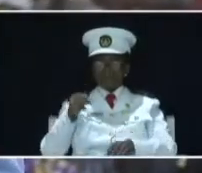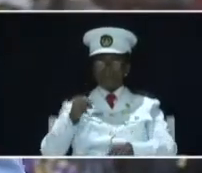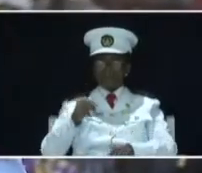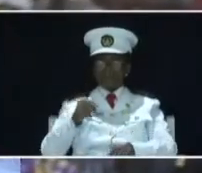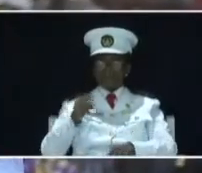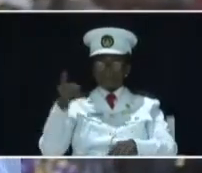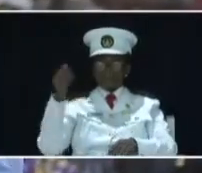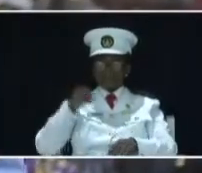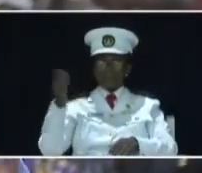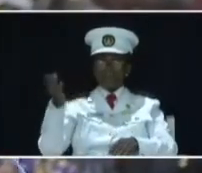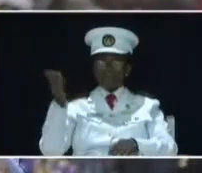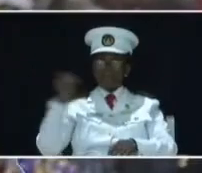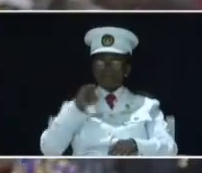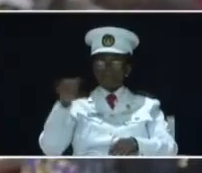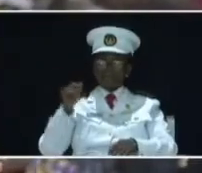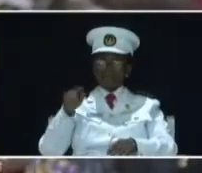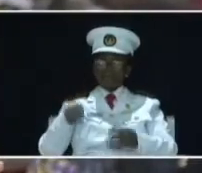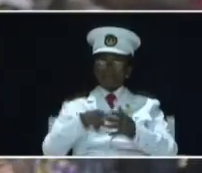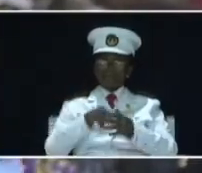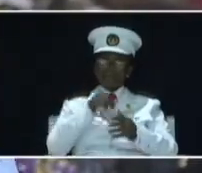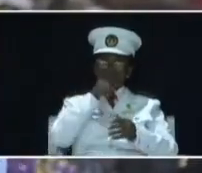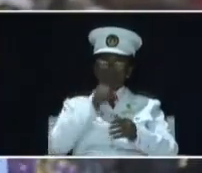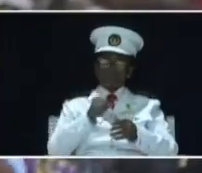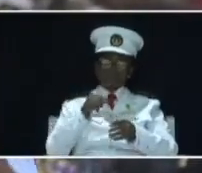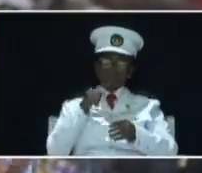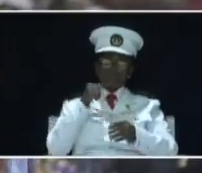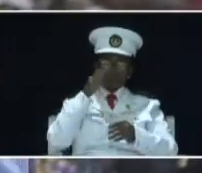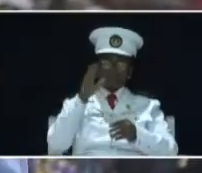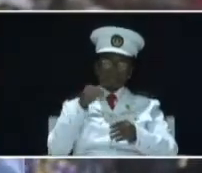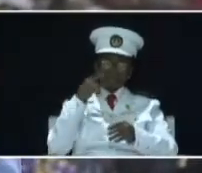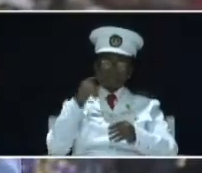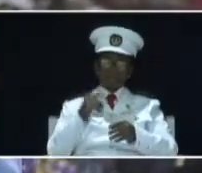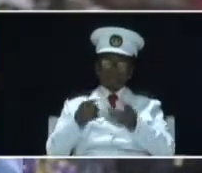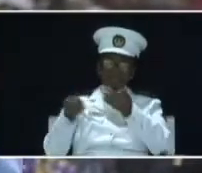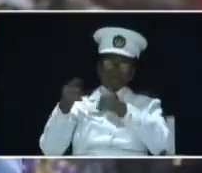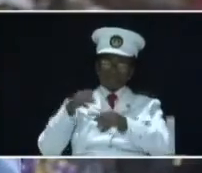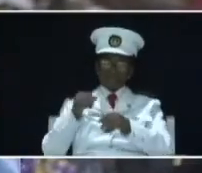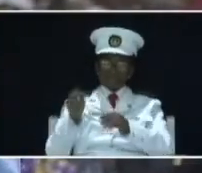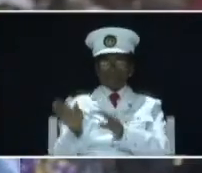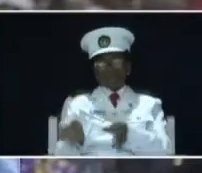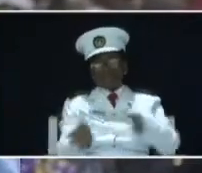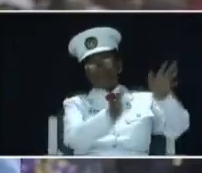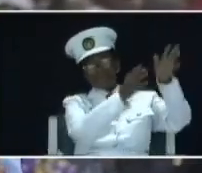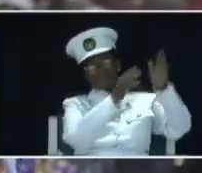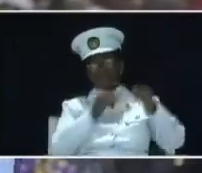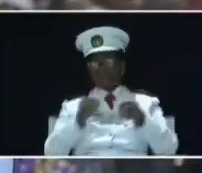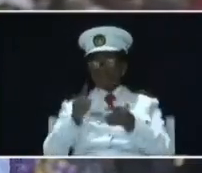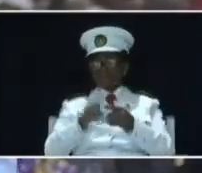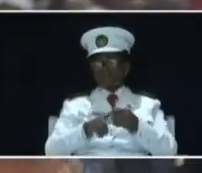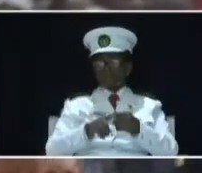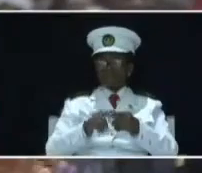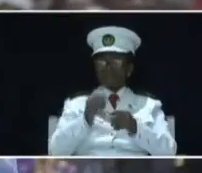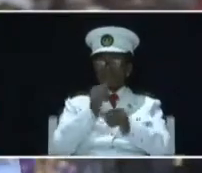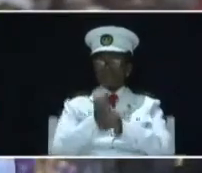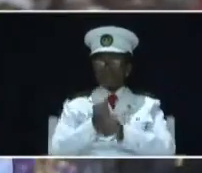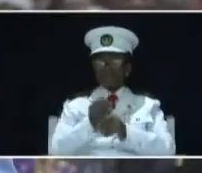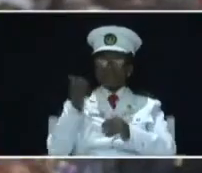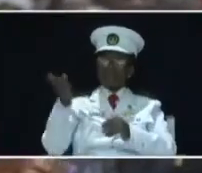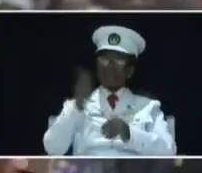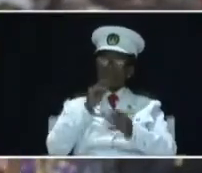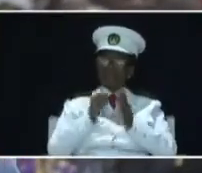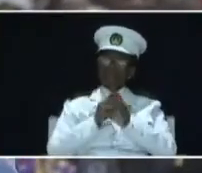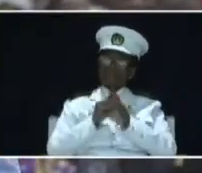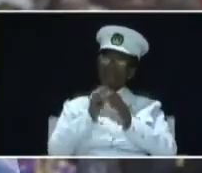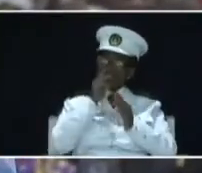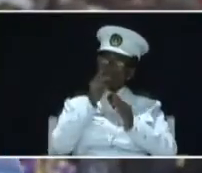and brushed them aside to fetch her own water first. And this little girl said, no, you can't